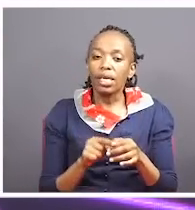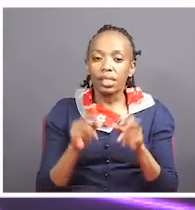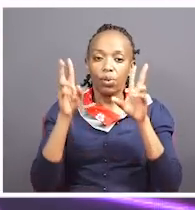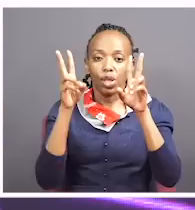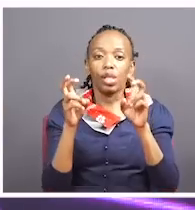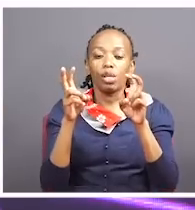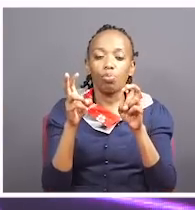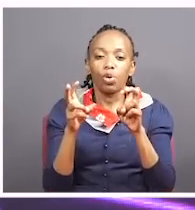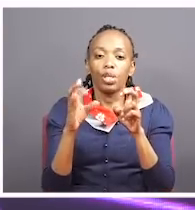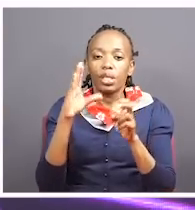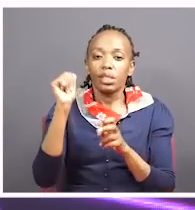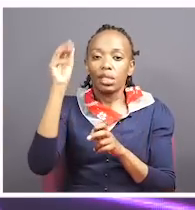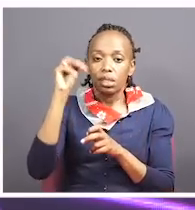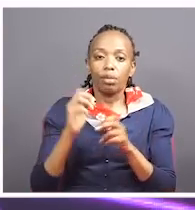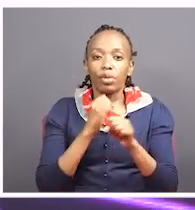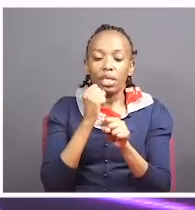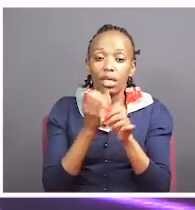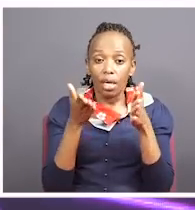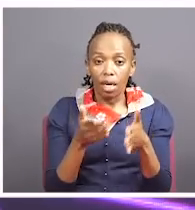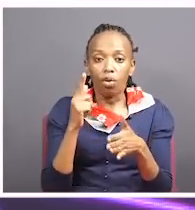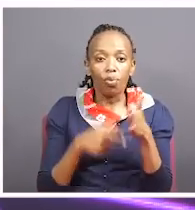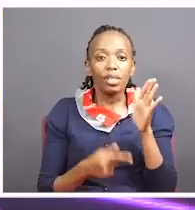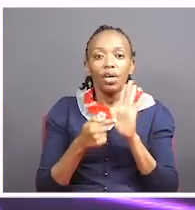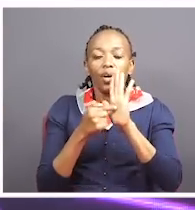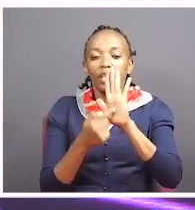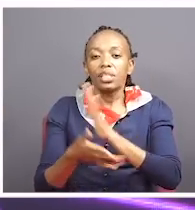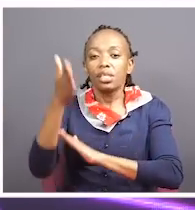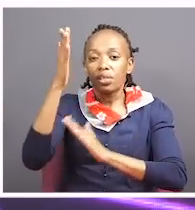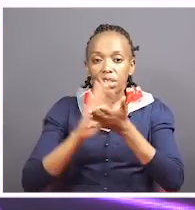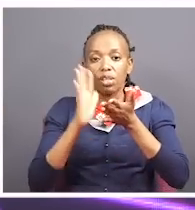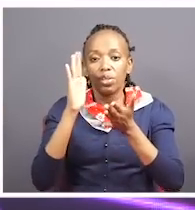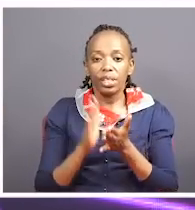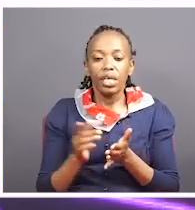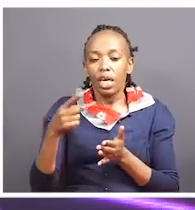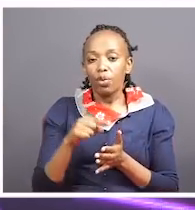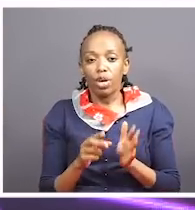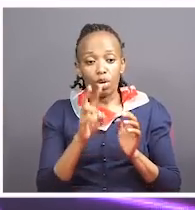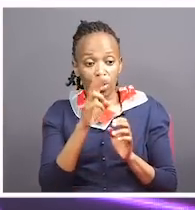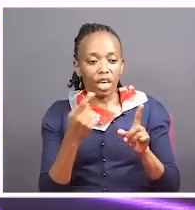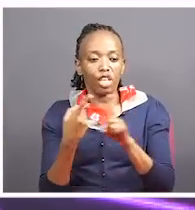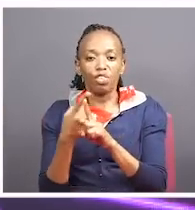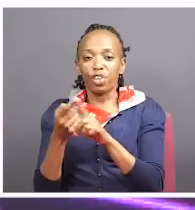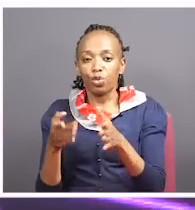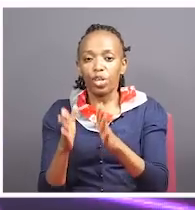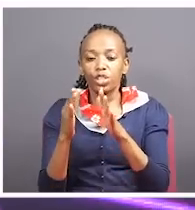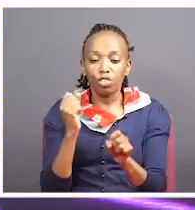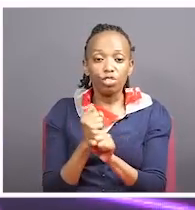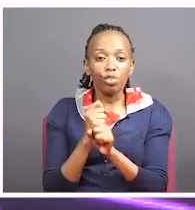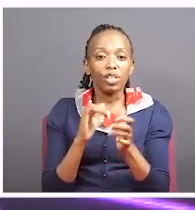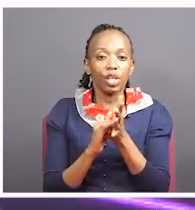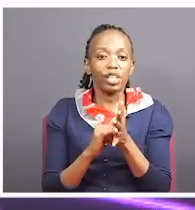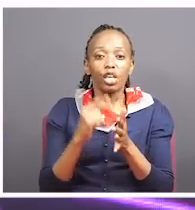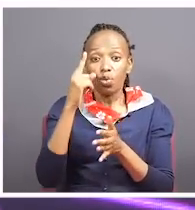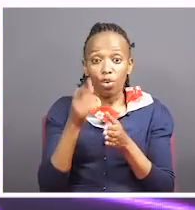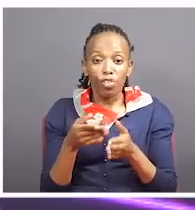us, our theme in CITAM this year is radiating God's glory. And we are looking at different ways of doing